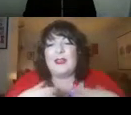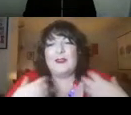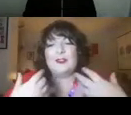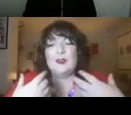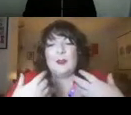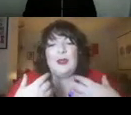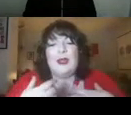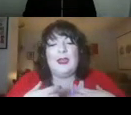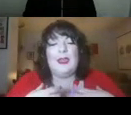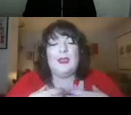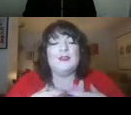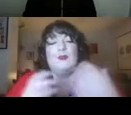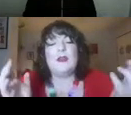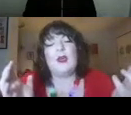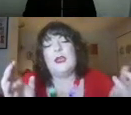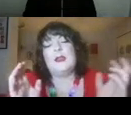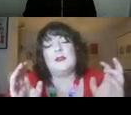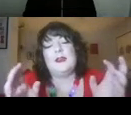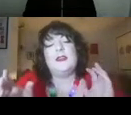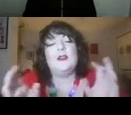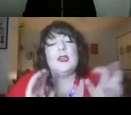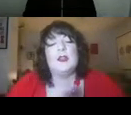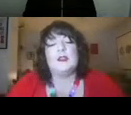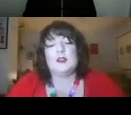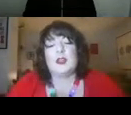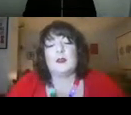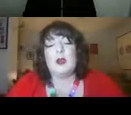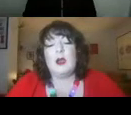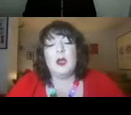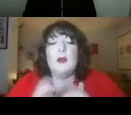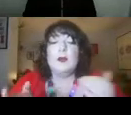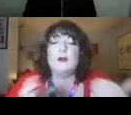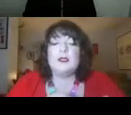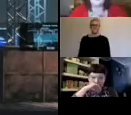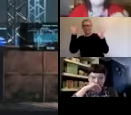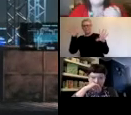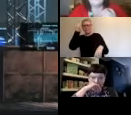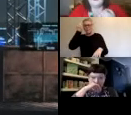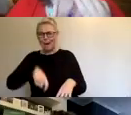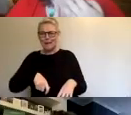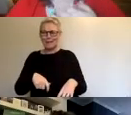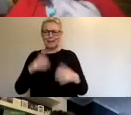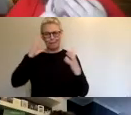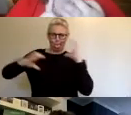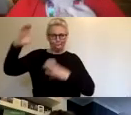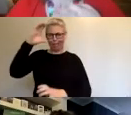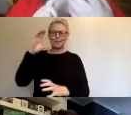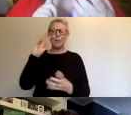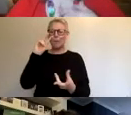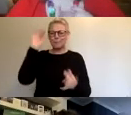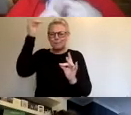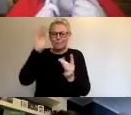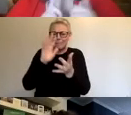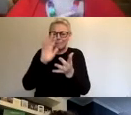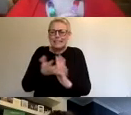surreal and as trippy as a real light late night adventure in Shangri-La, but was accessible in VR, on Twitch, on YouTube,